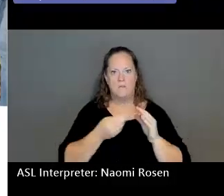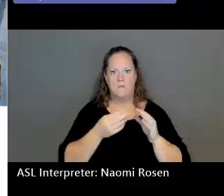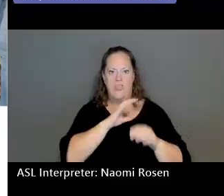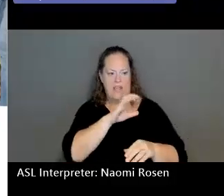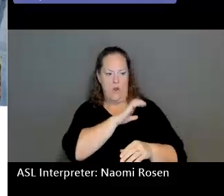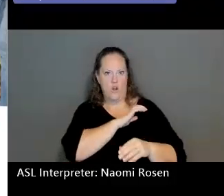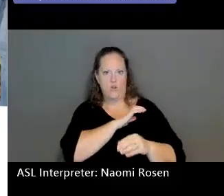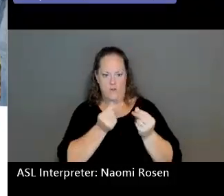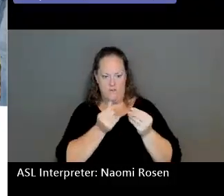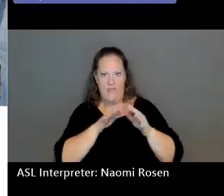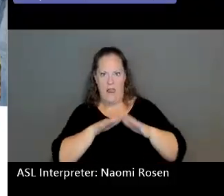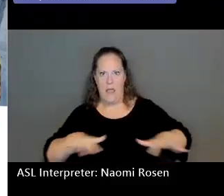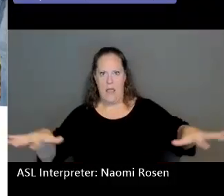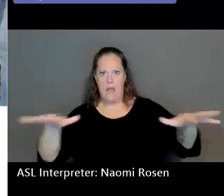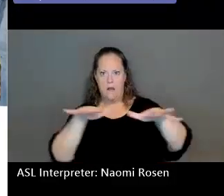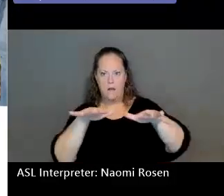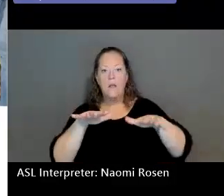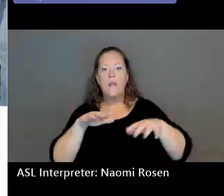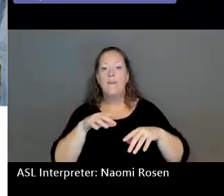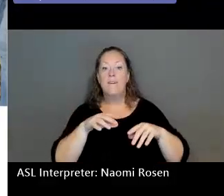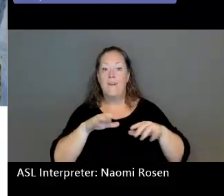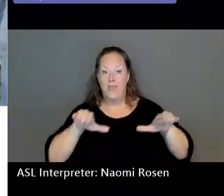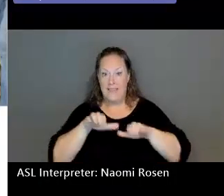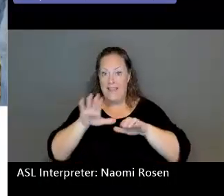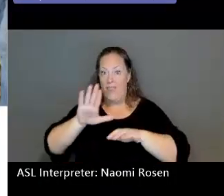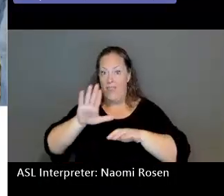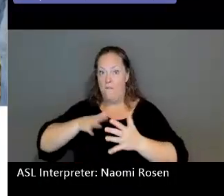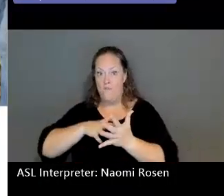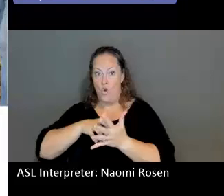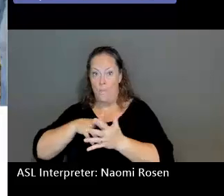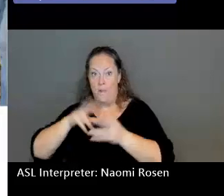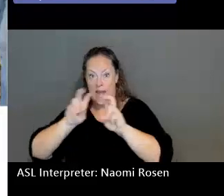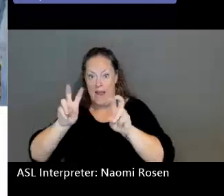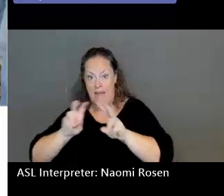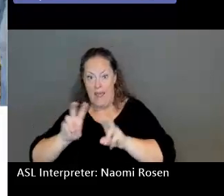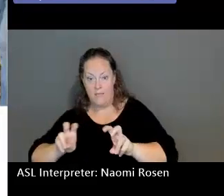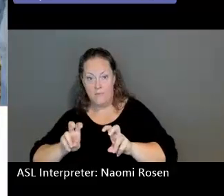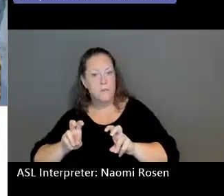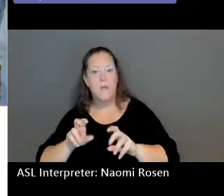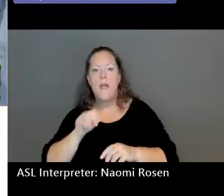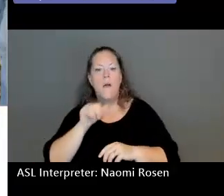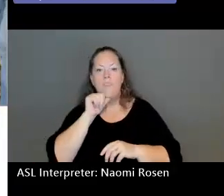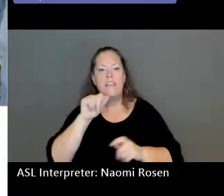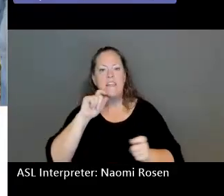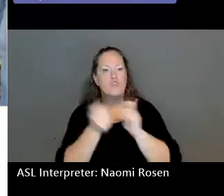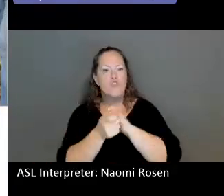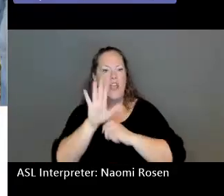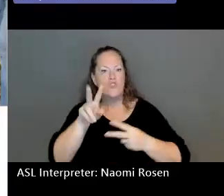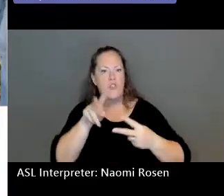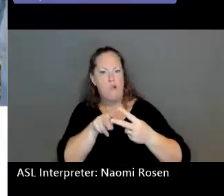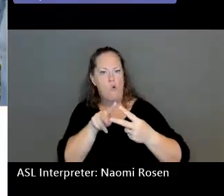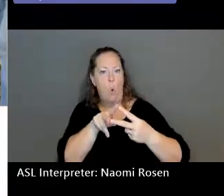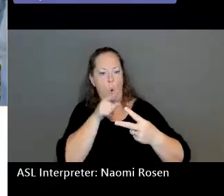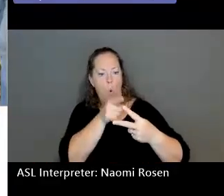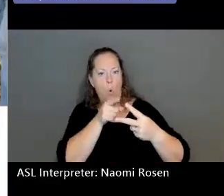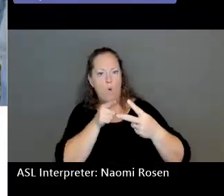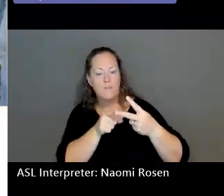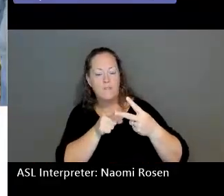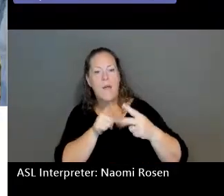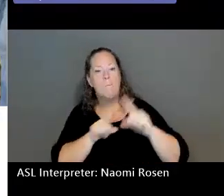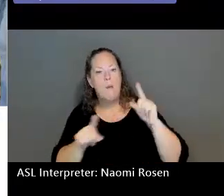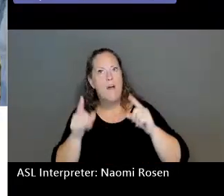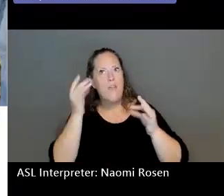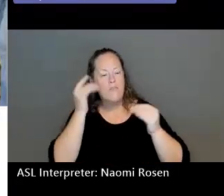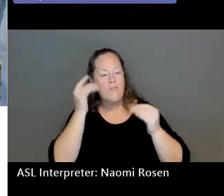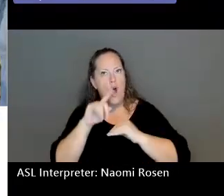through the vulnerability analysis, although they did not change their goal, they did consider impacts of dry